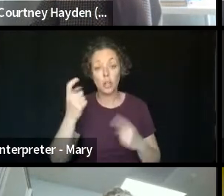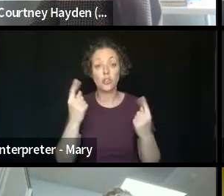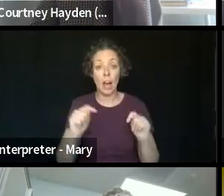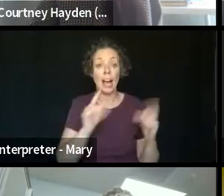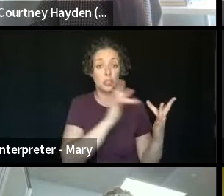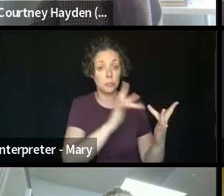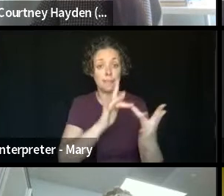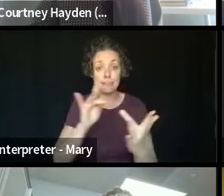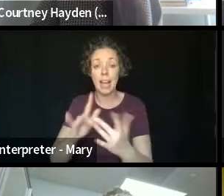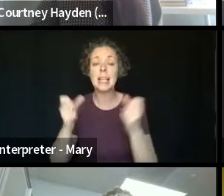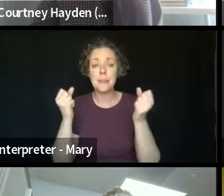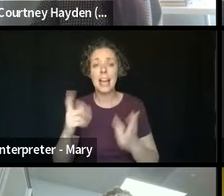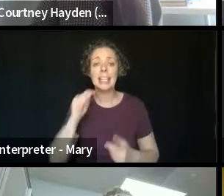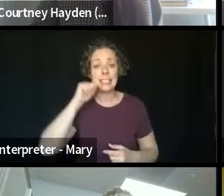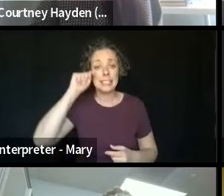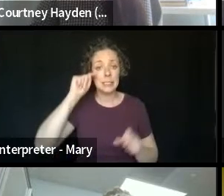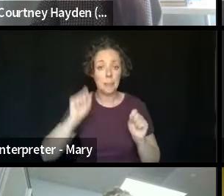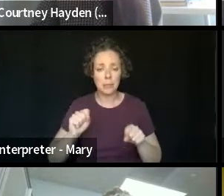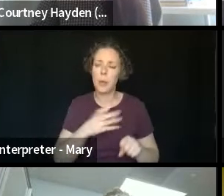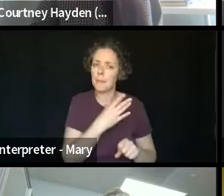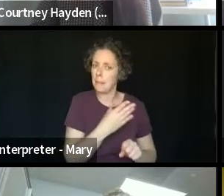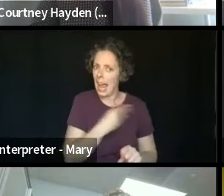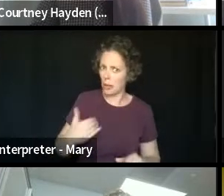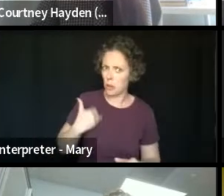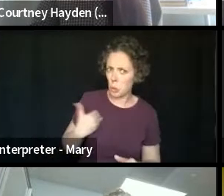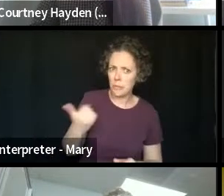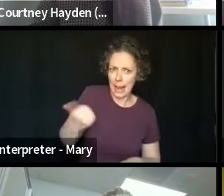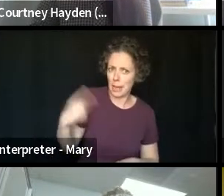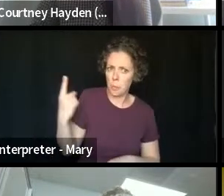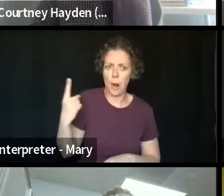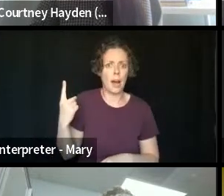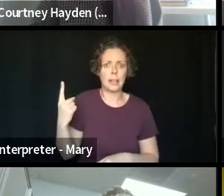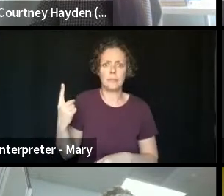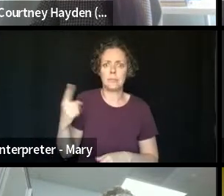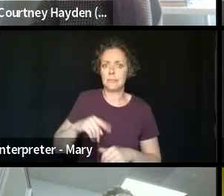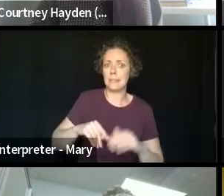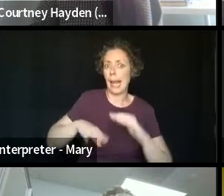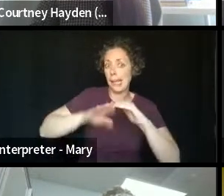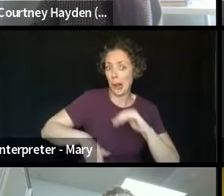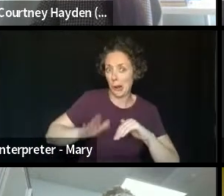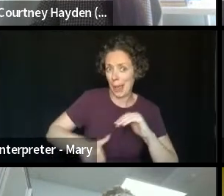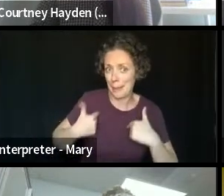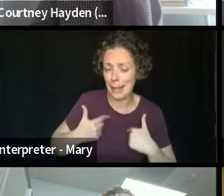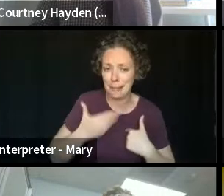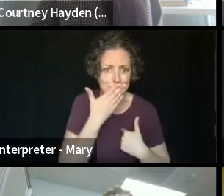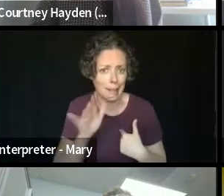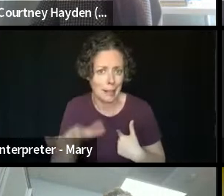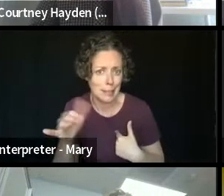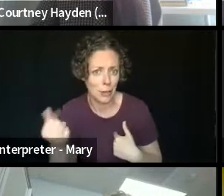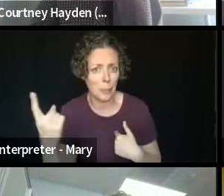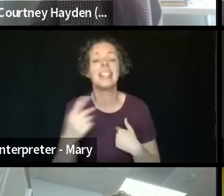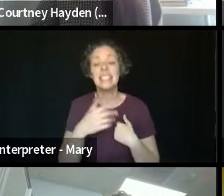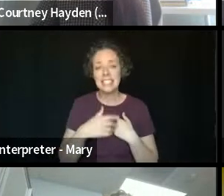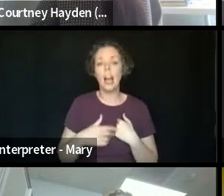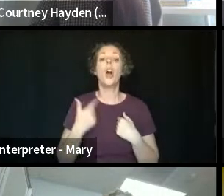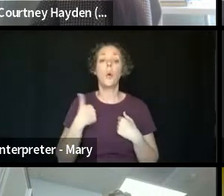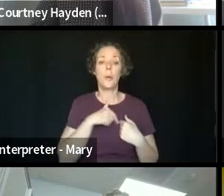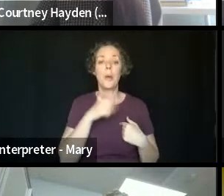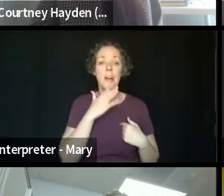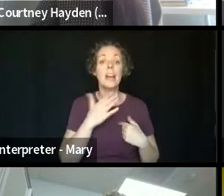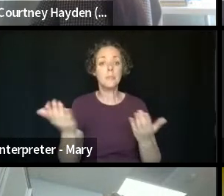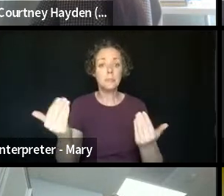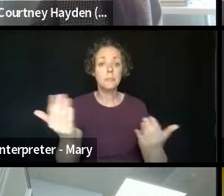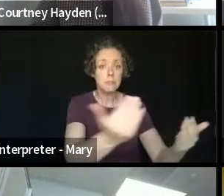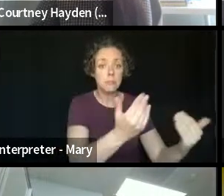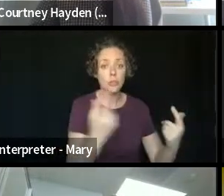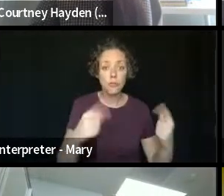as possible and youth, anyone that is younger than me, and that's everybody, to get vaccinated and